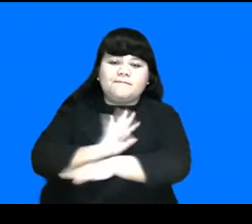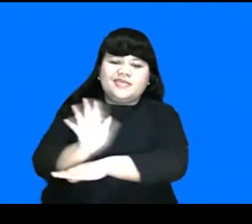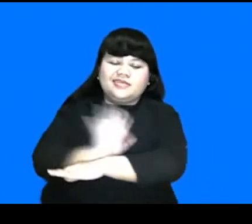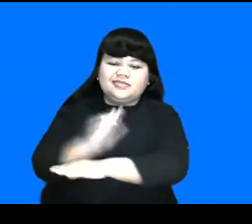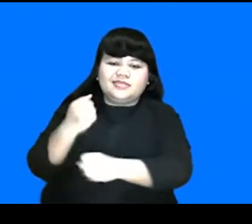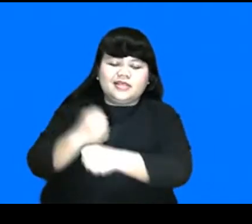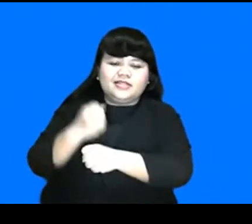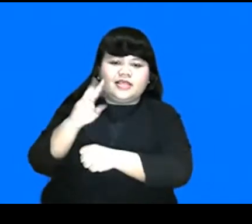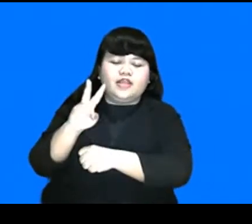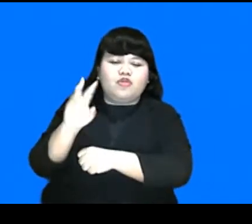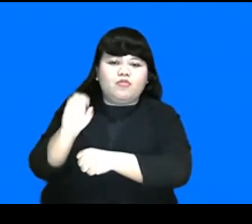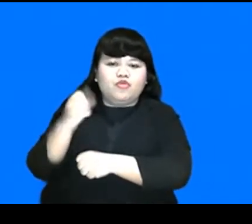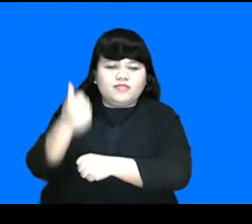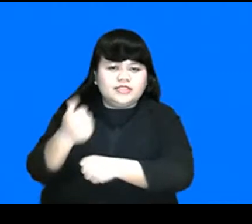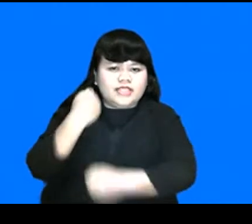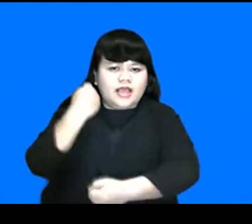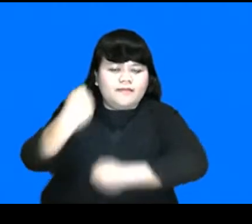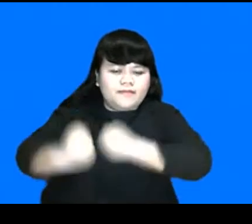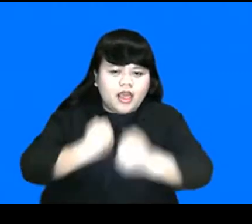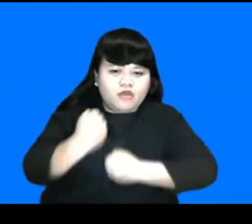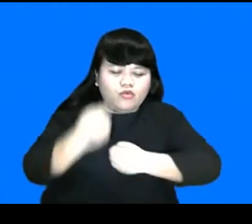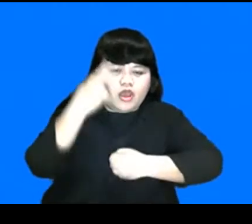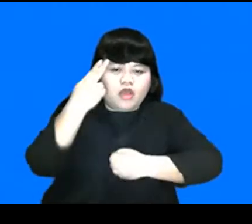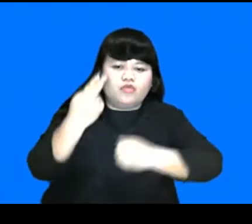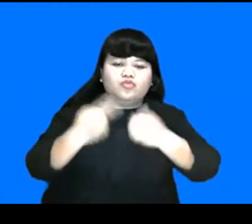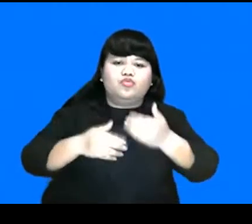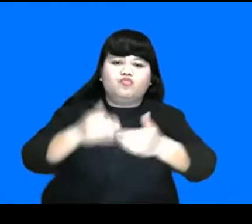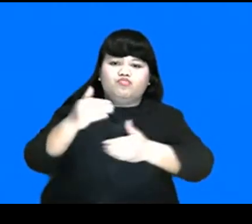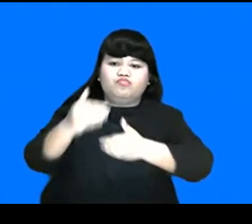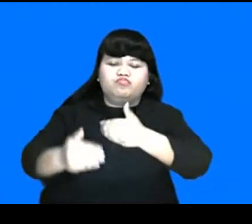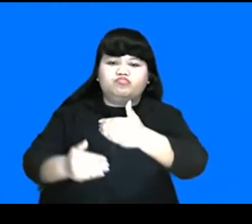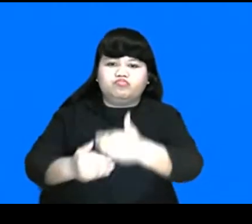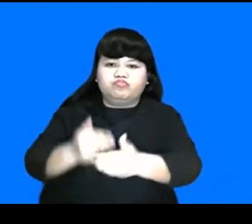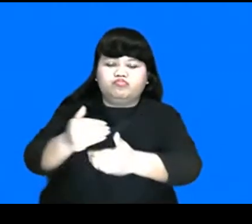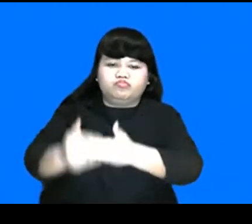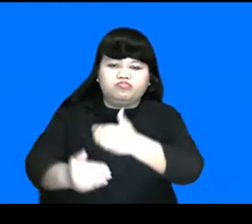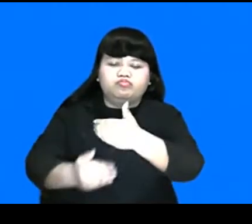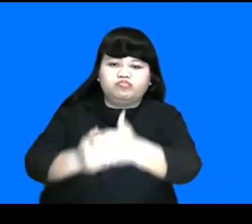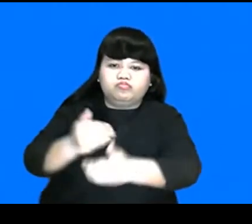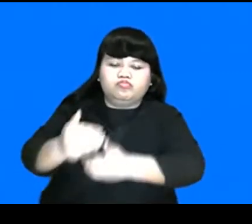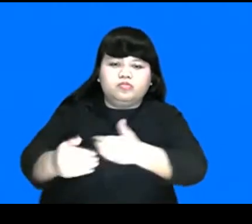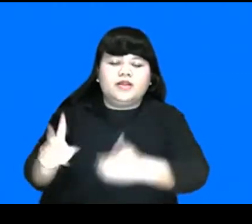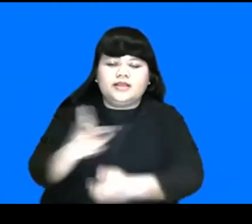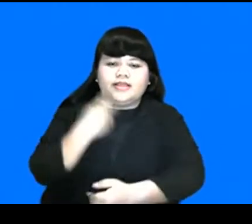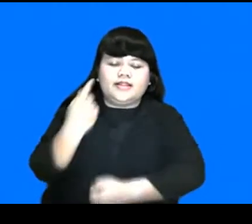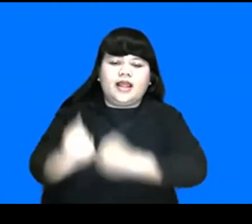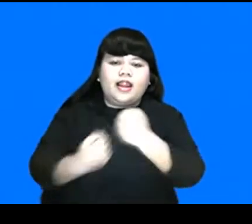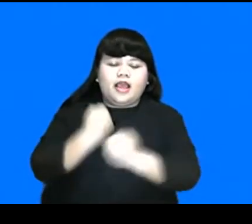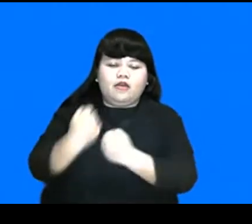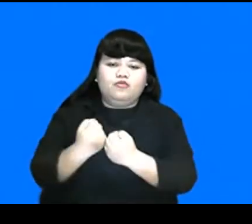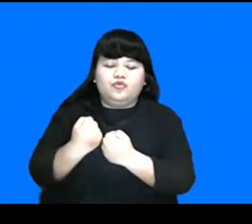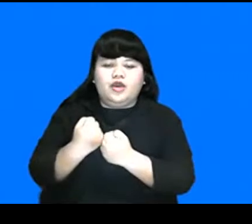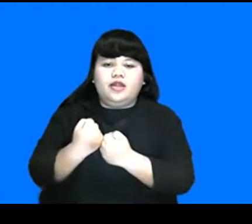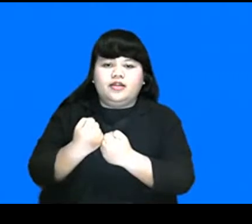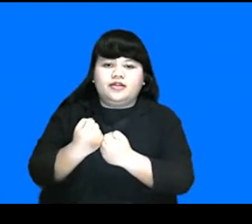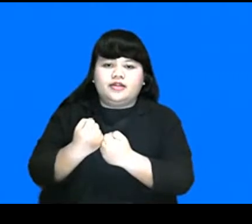world, and et cetera, et cetera. And as we know that the sustainability concept also considering the